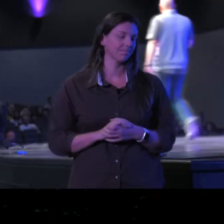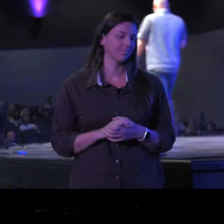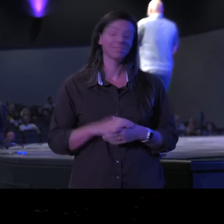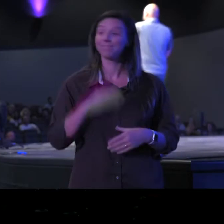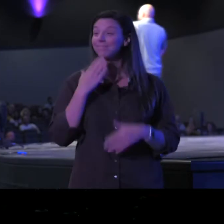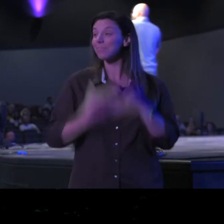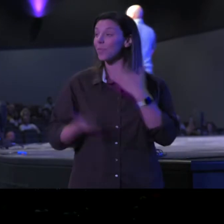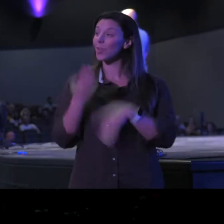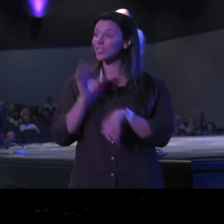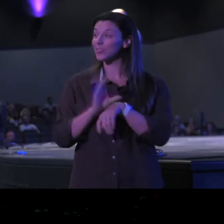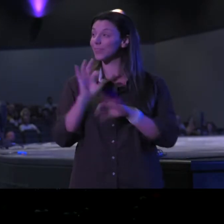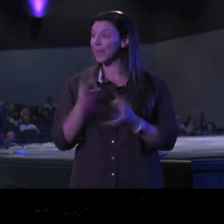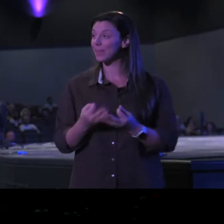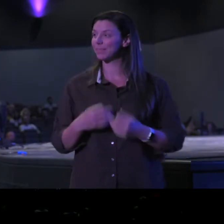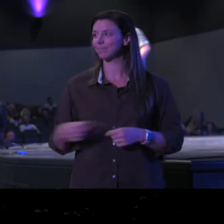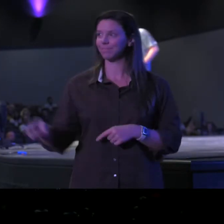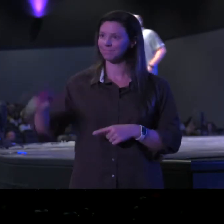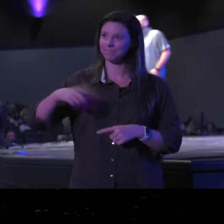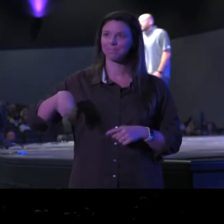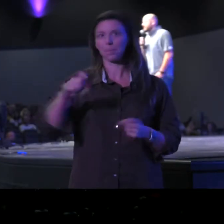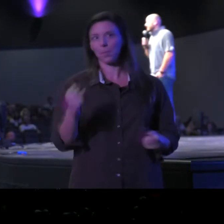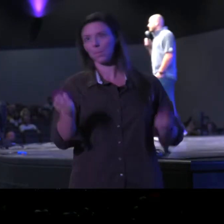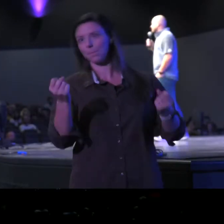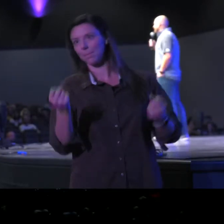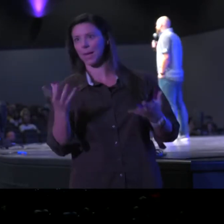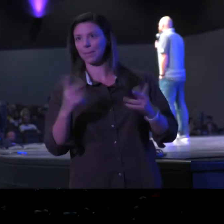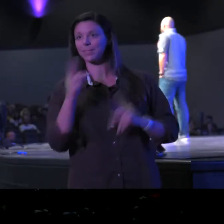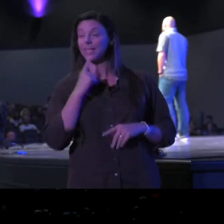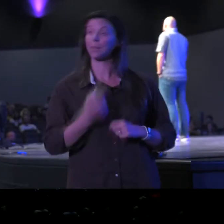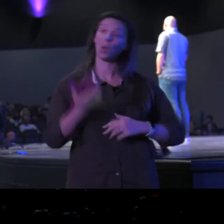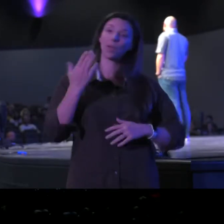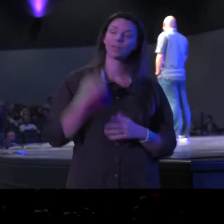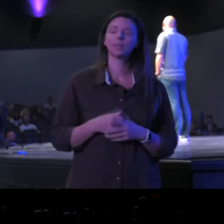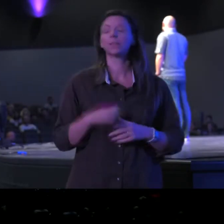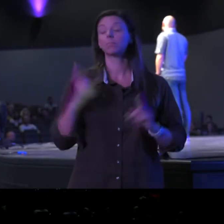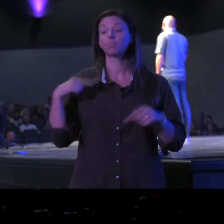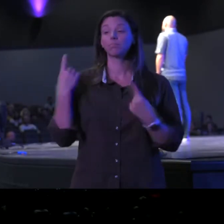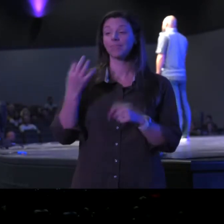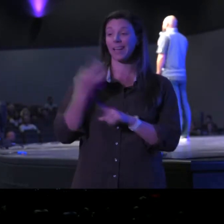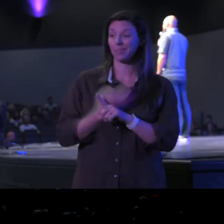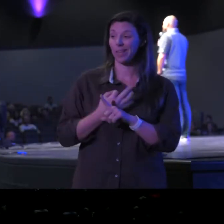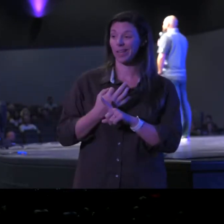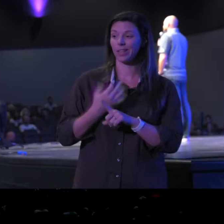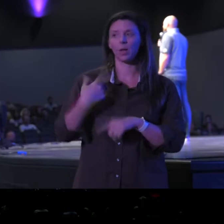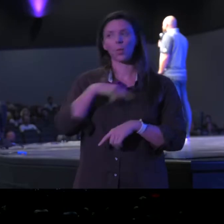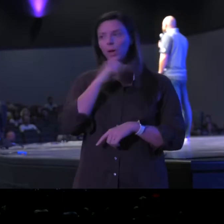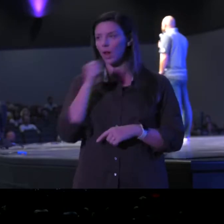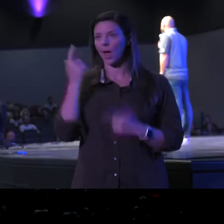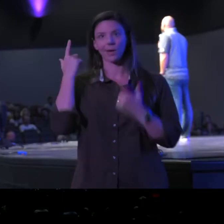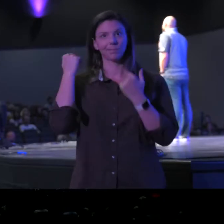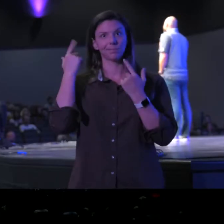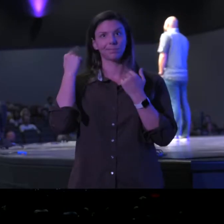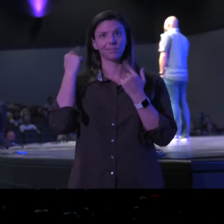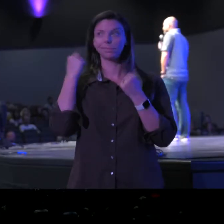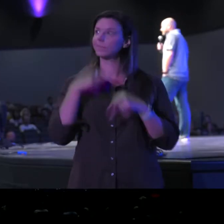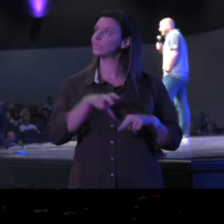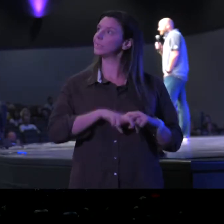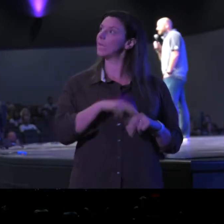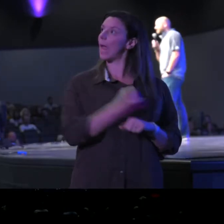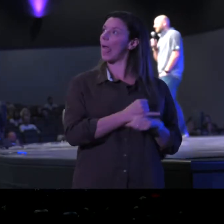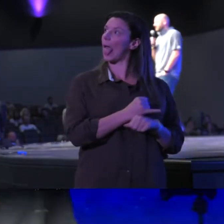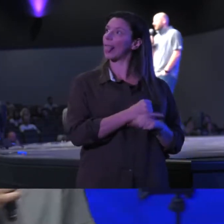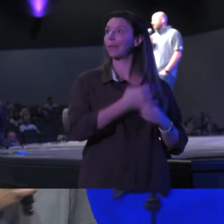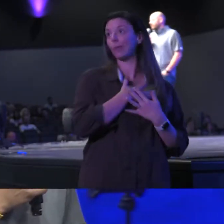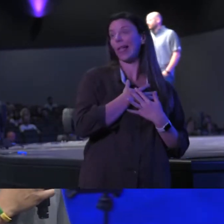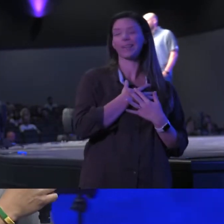Good morning, church family. I'm here to tell you that for the last 9 months, we have not been sitting on an island relaxing, that we have